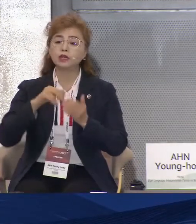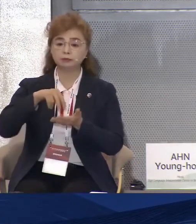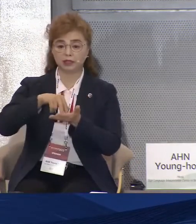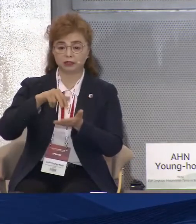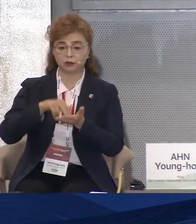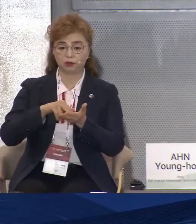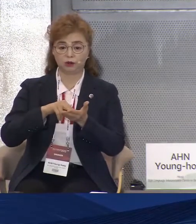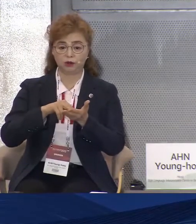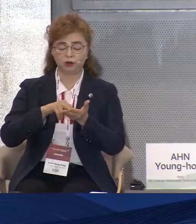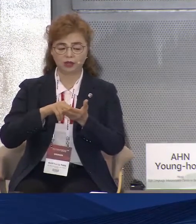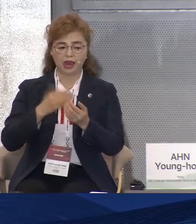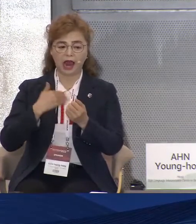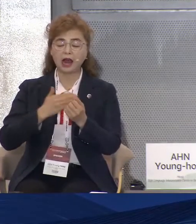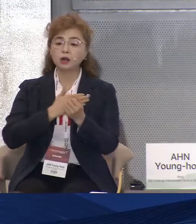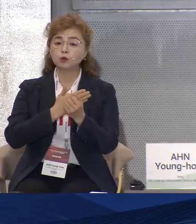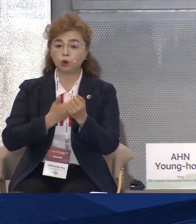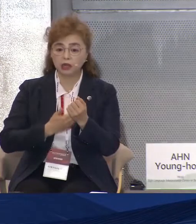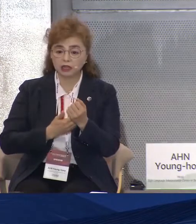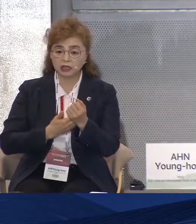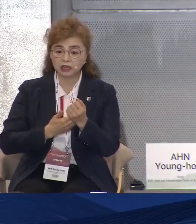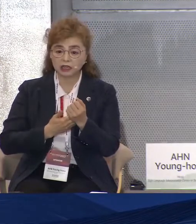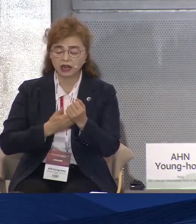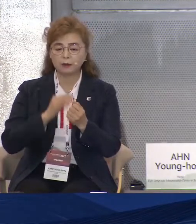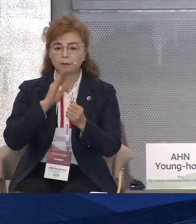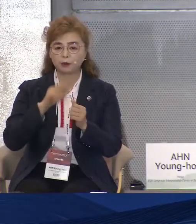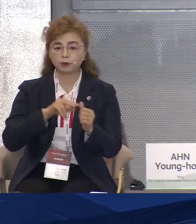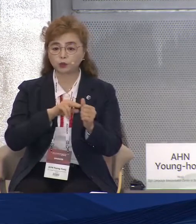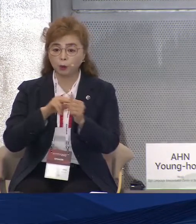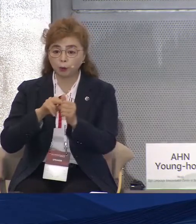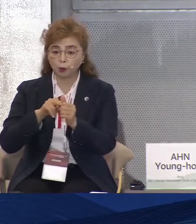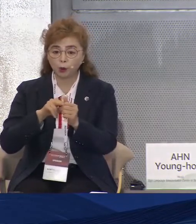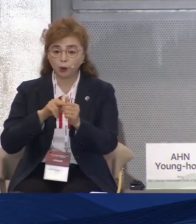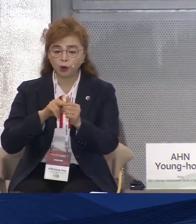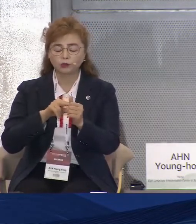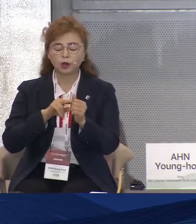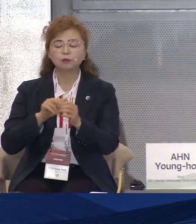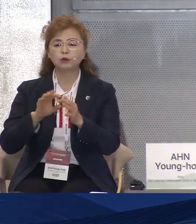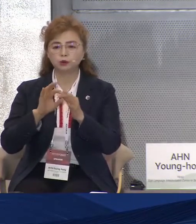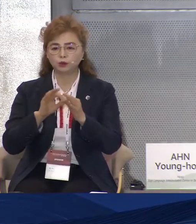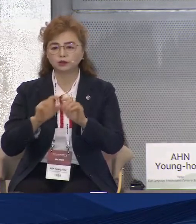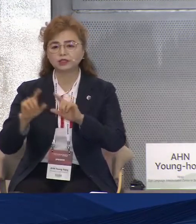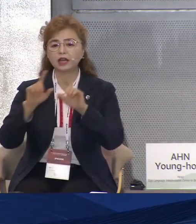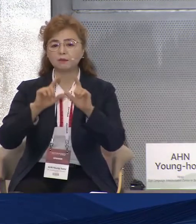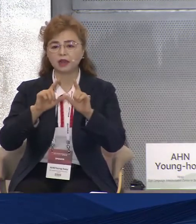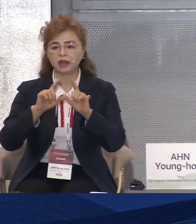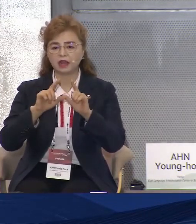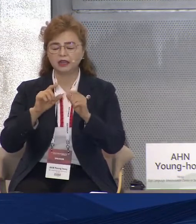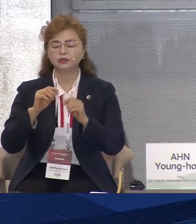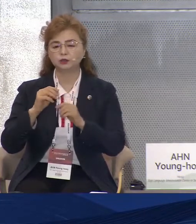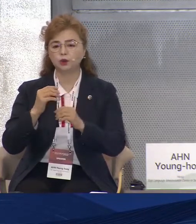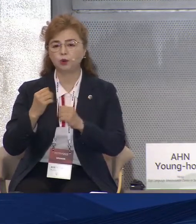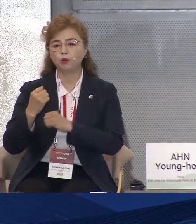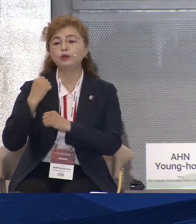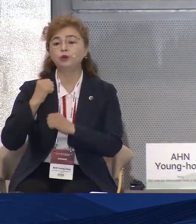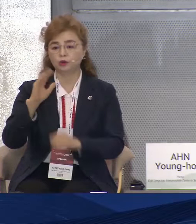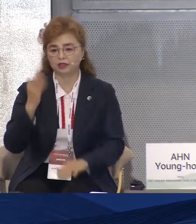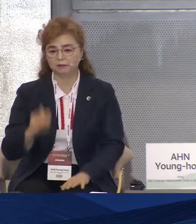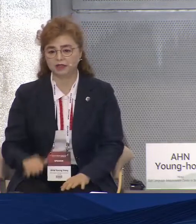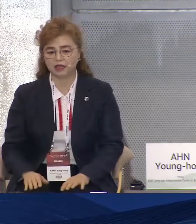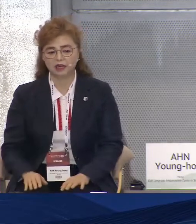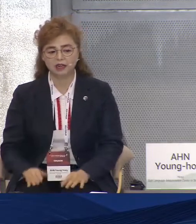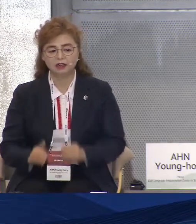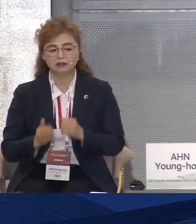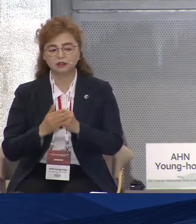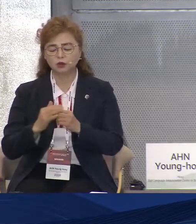So when we talk about the sign language, is about the information of people